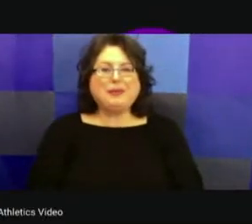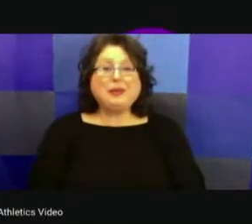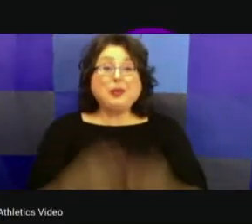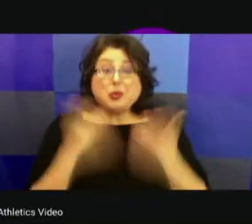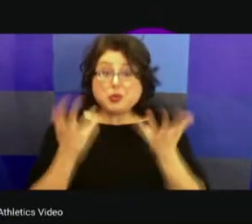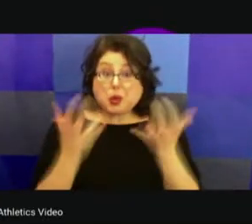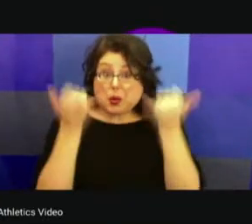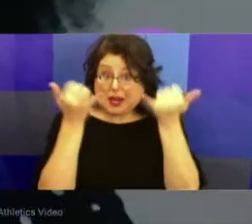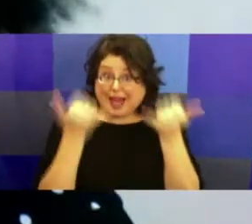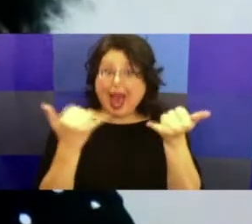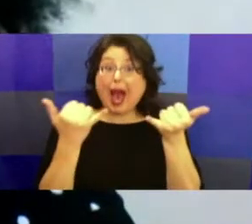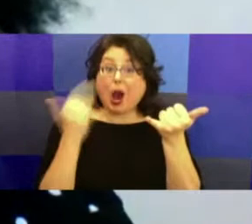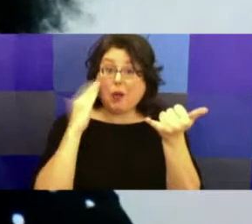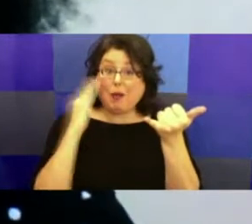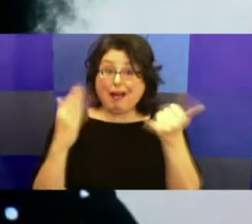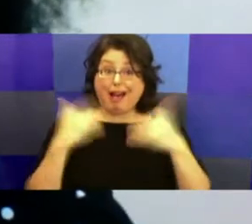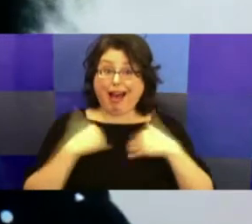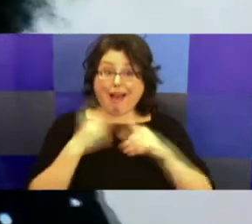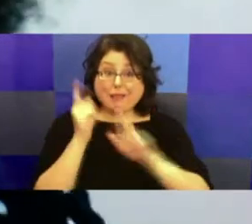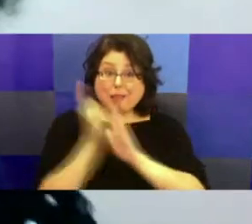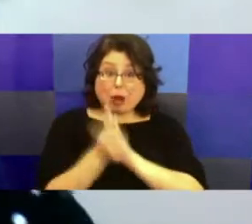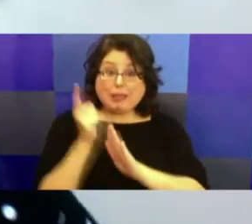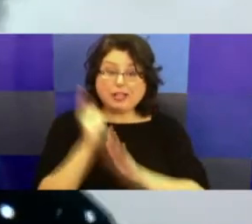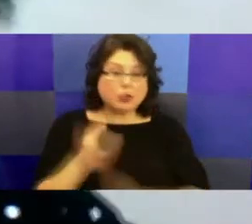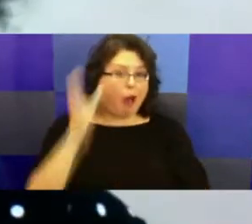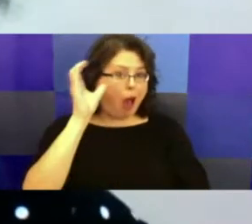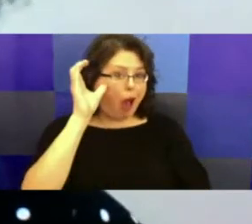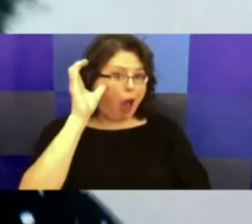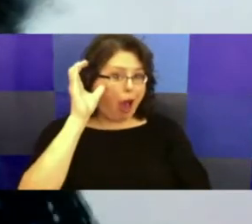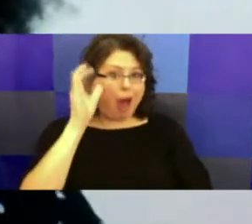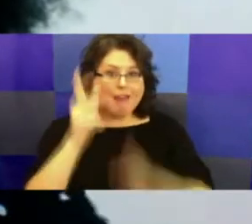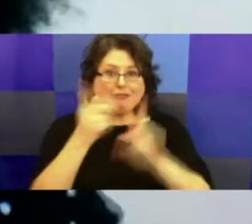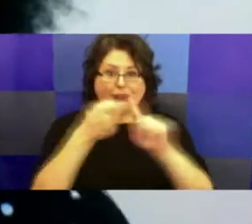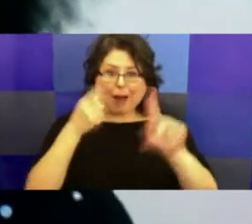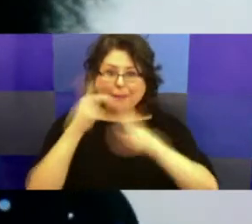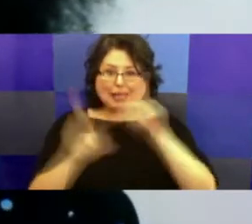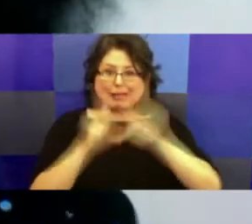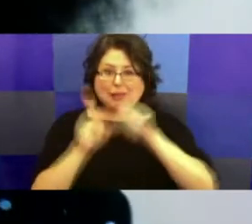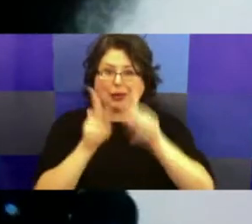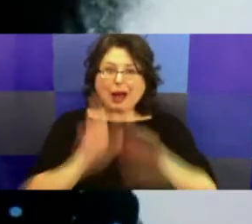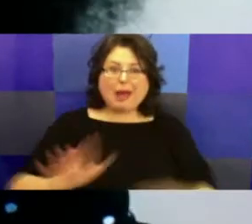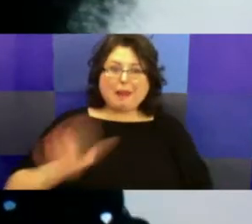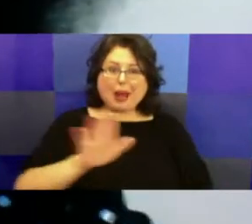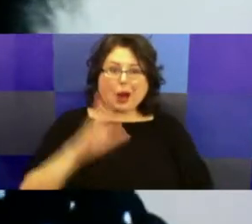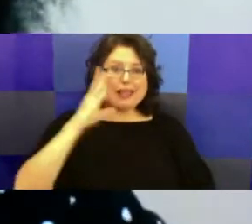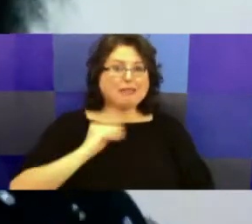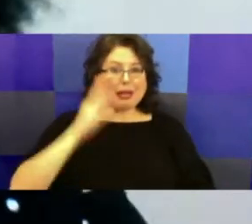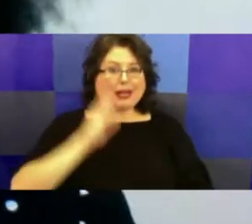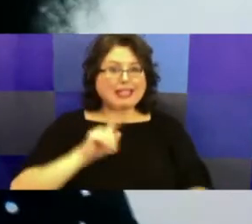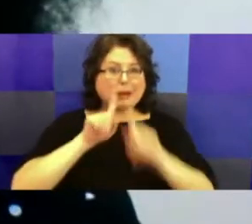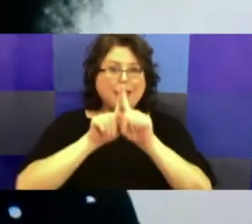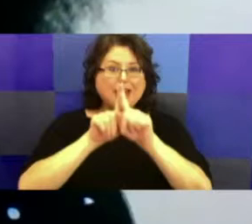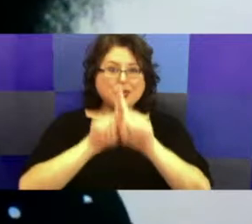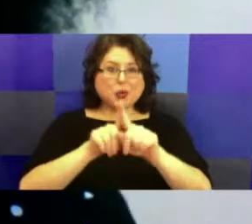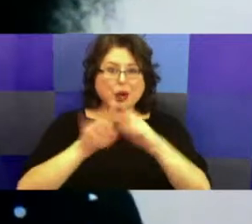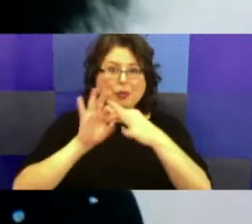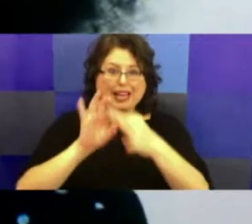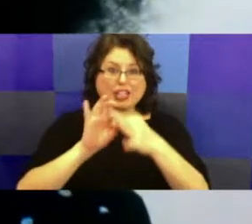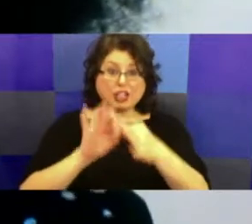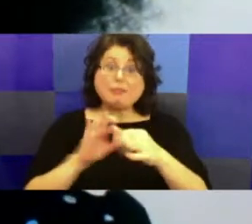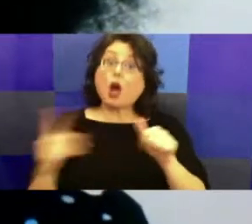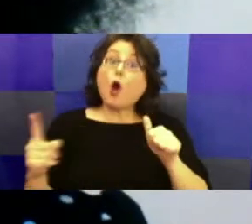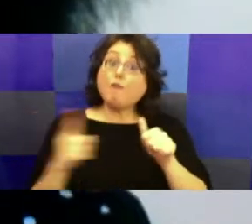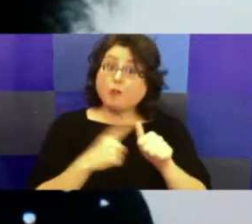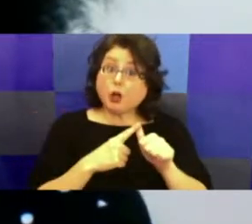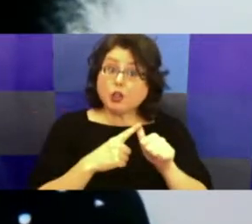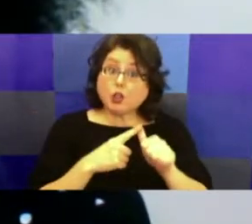now we are going to take a moment to hear directly from members about their experiences in mentoring relationships. We are first going to watch and hear